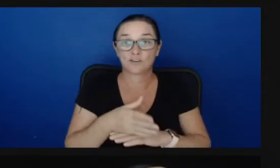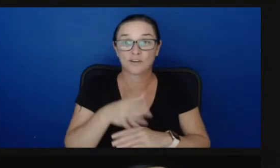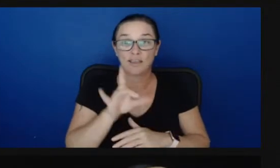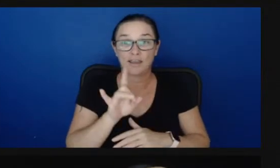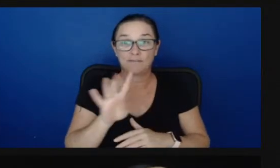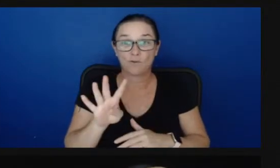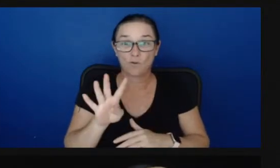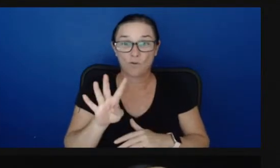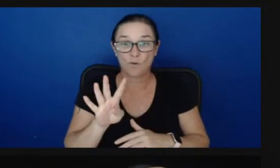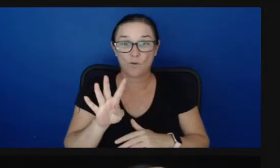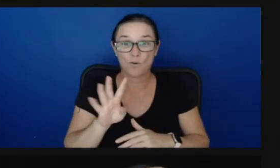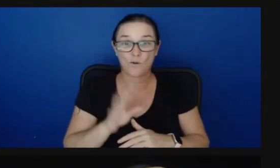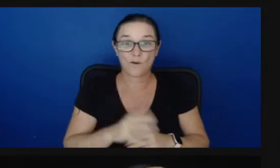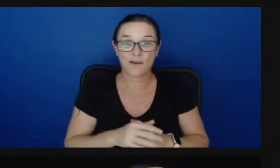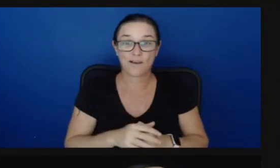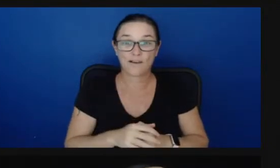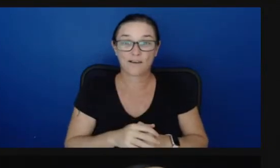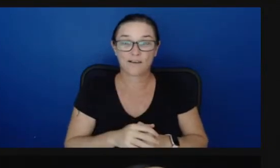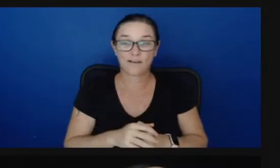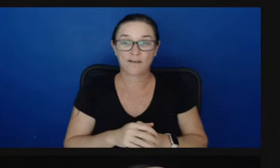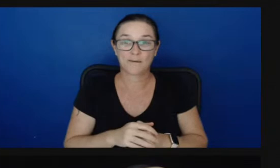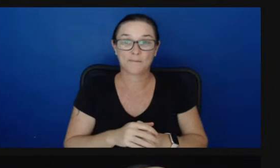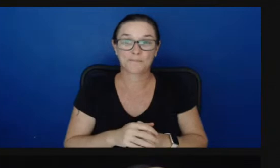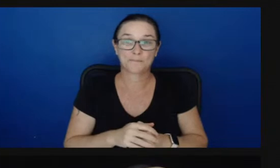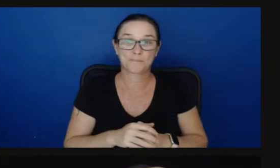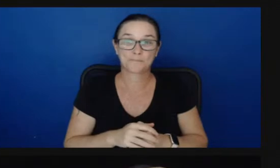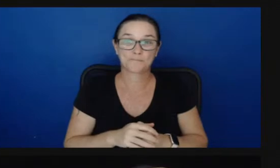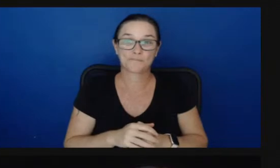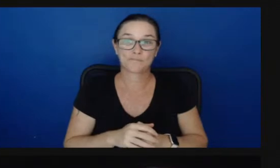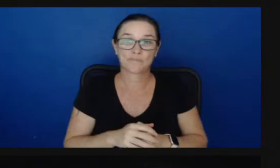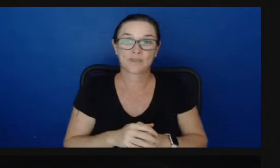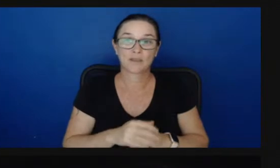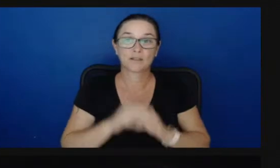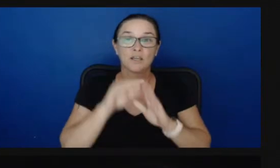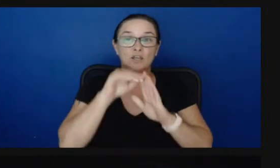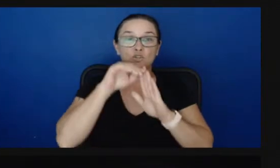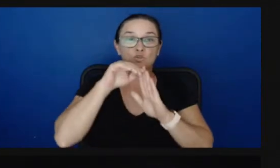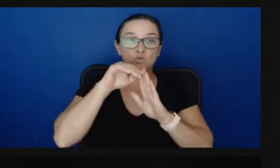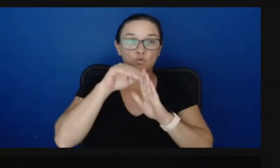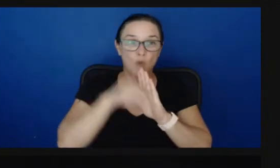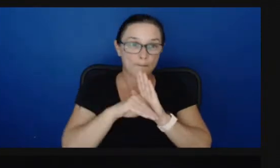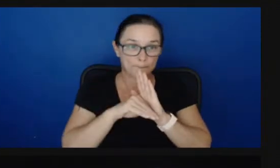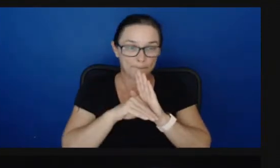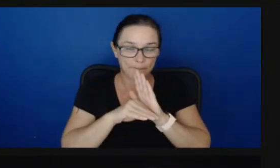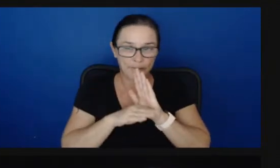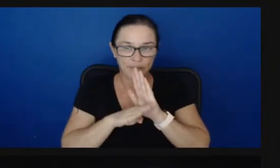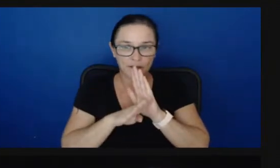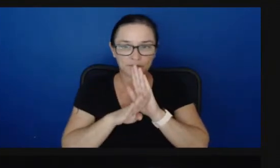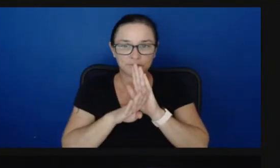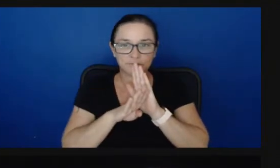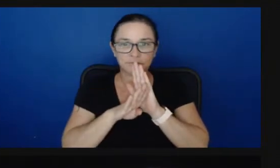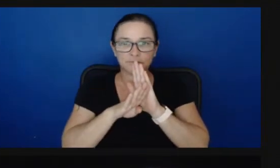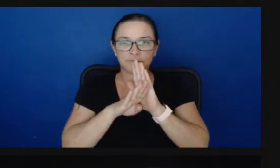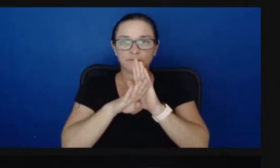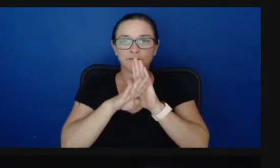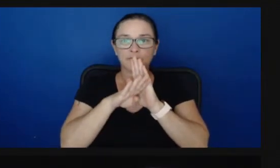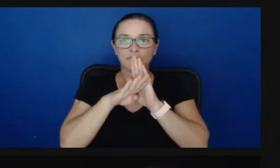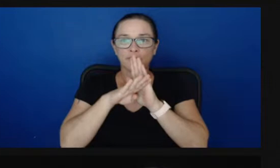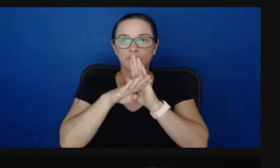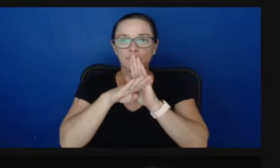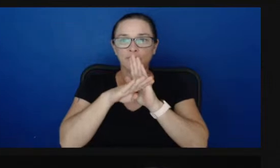let's see if you can get the right part of the screen here. There is a drop, comes back up, it stabilizes,